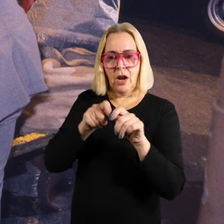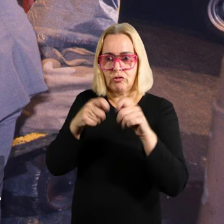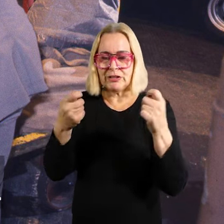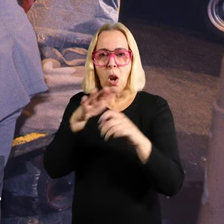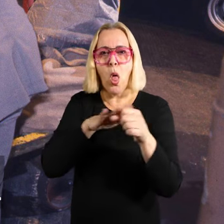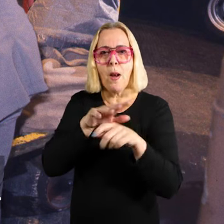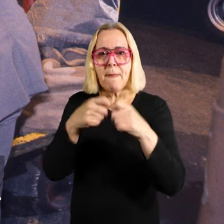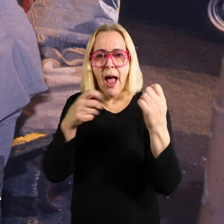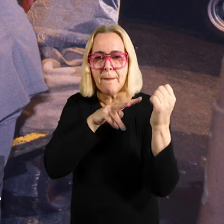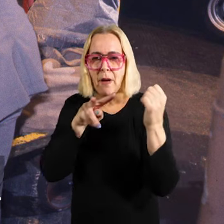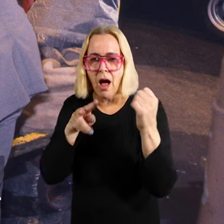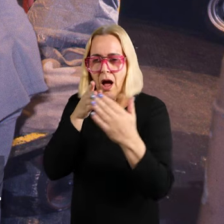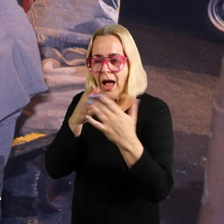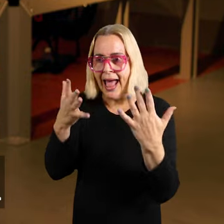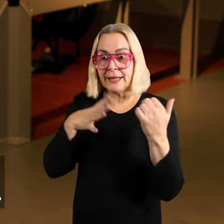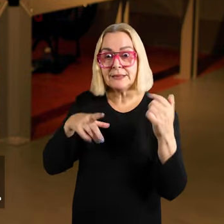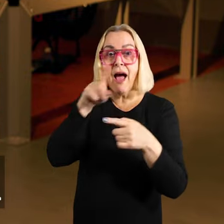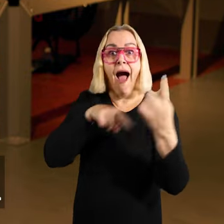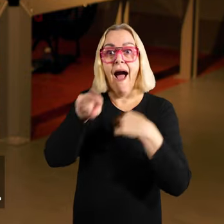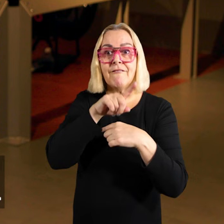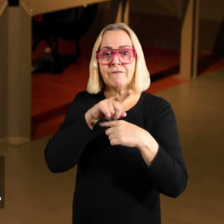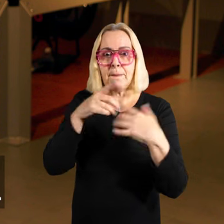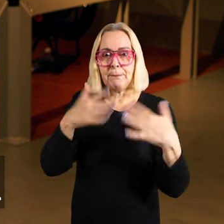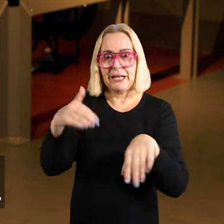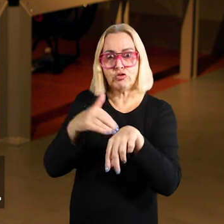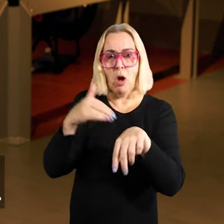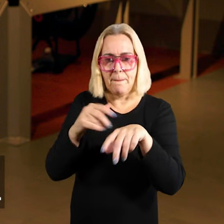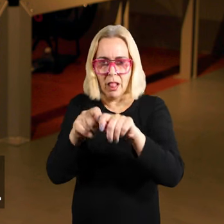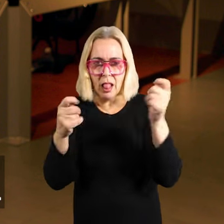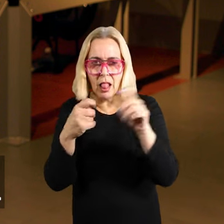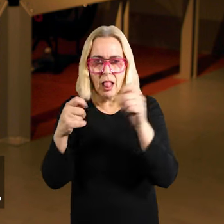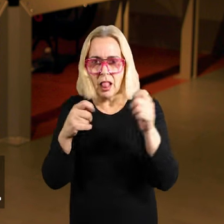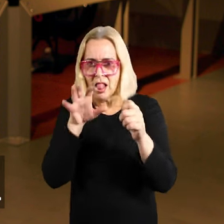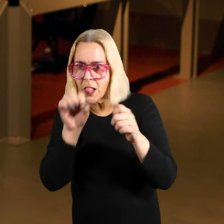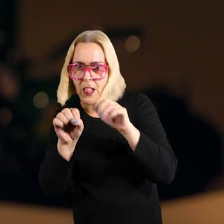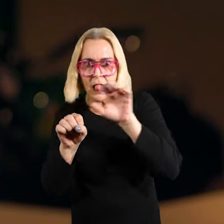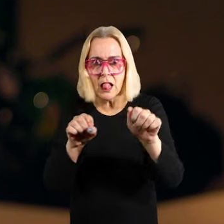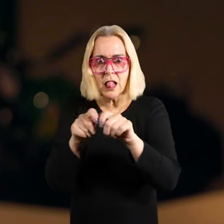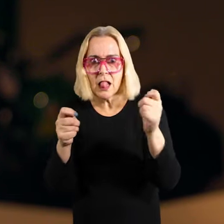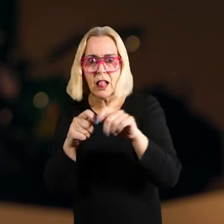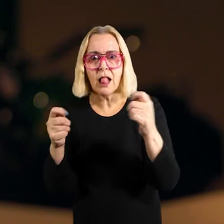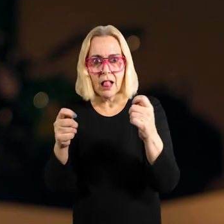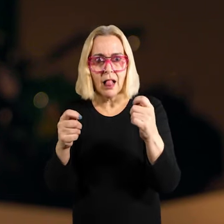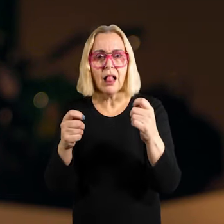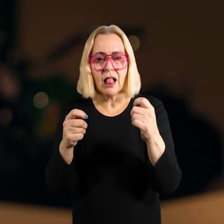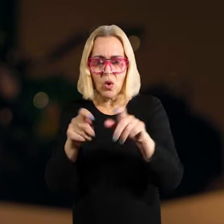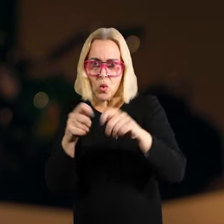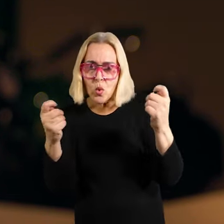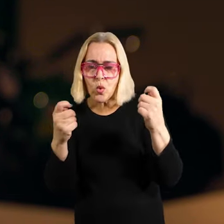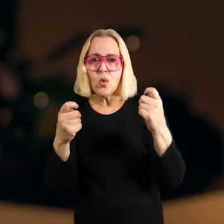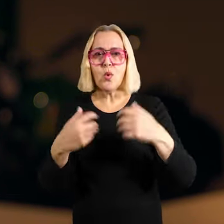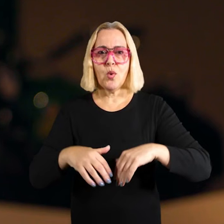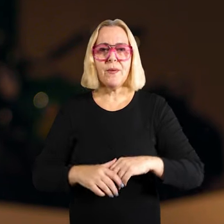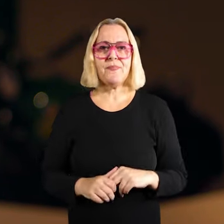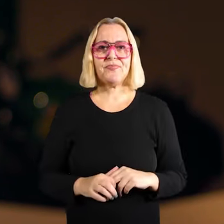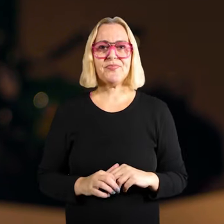offence. You were disciplined over that because you were bringing the post office into disrepute. It was somebody's job on the clerk and